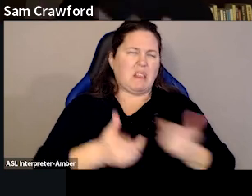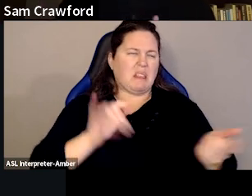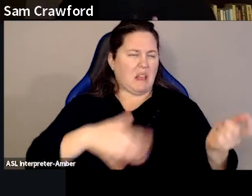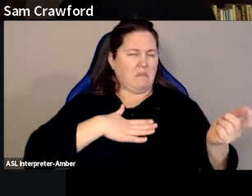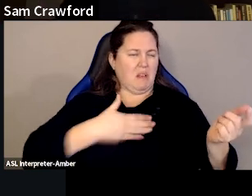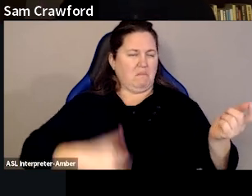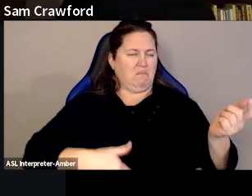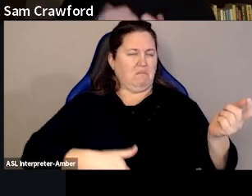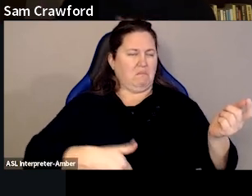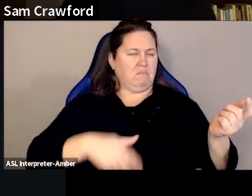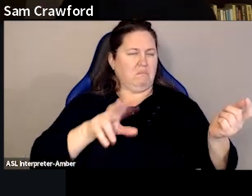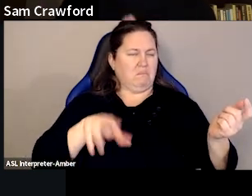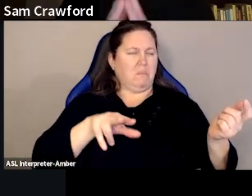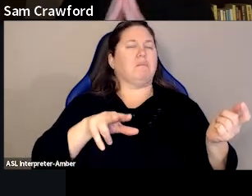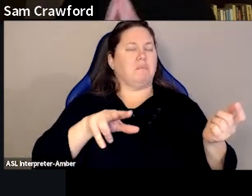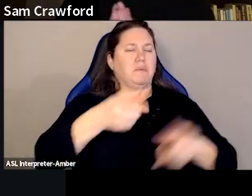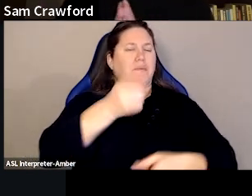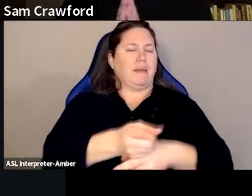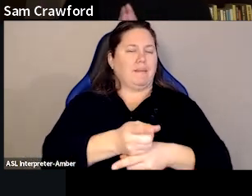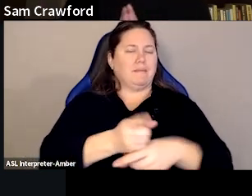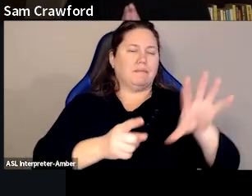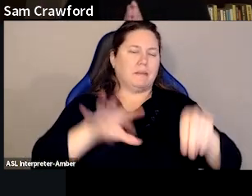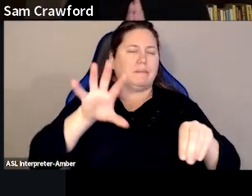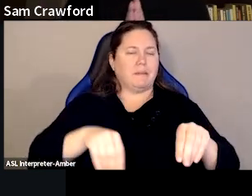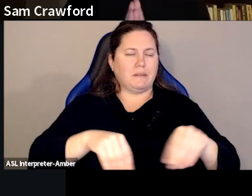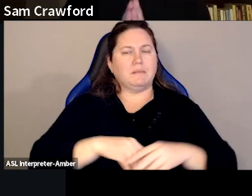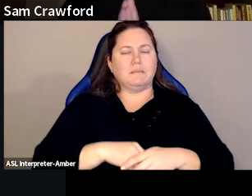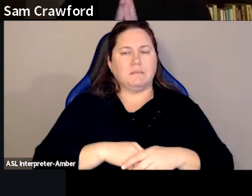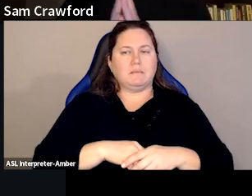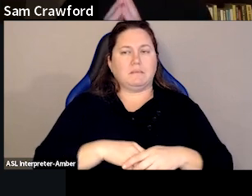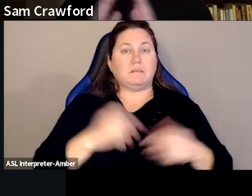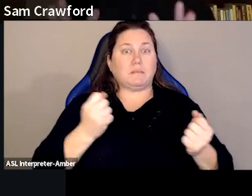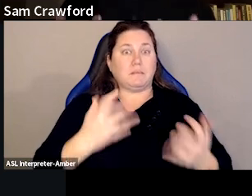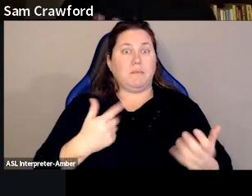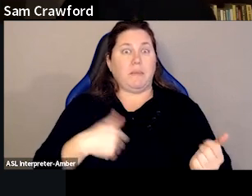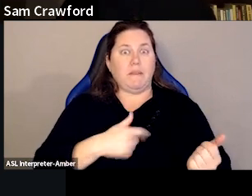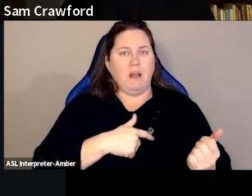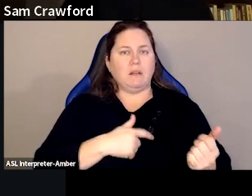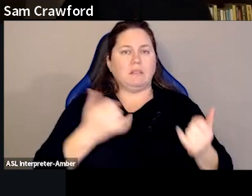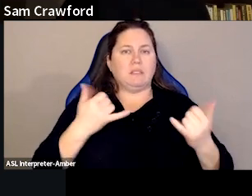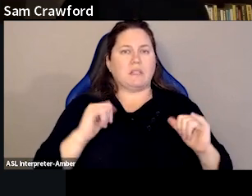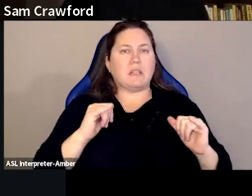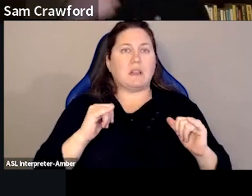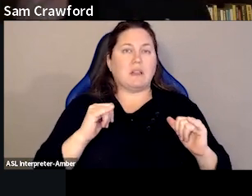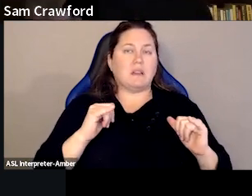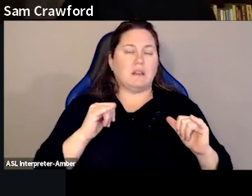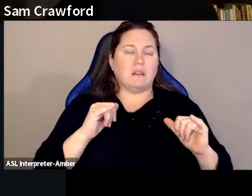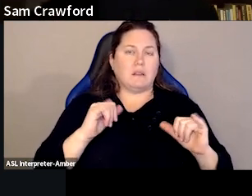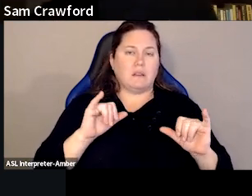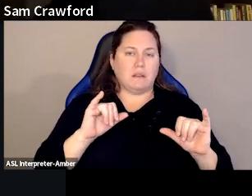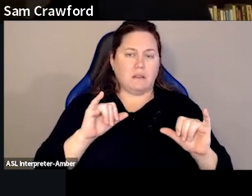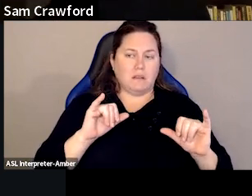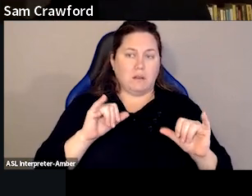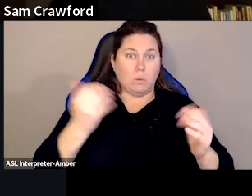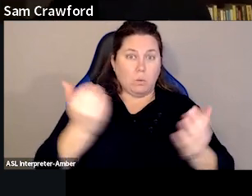Obviously, people's attitudes are shifting, but a lot of us are still really nervous when it comes to a new